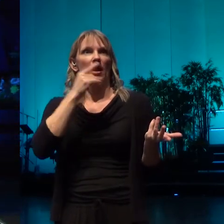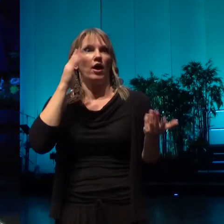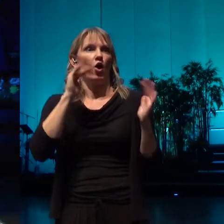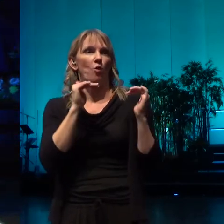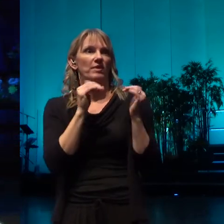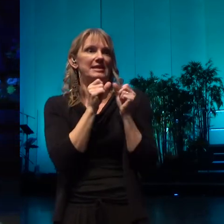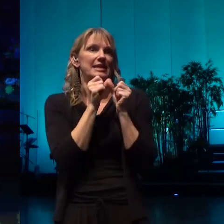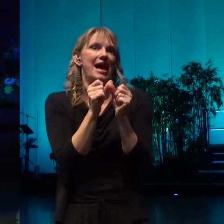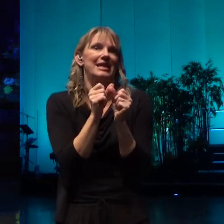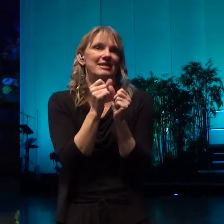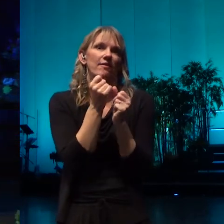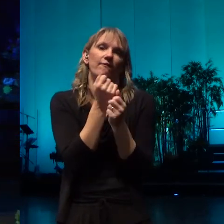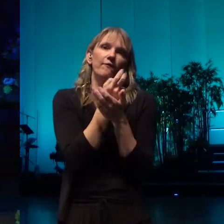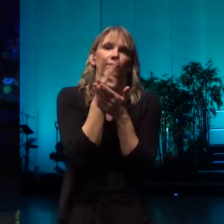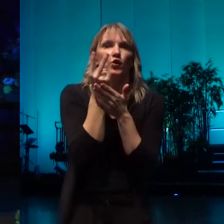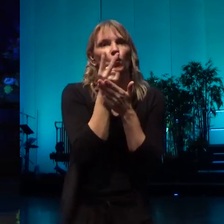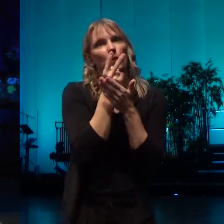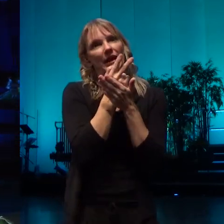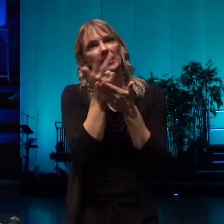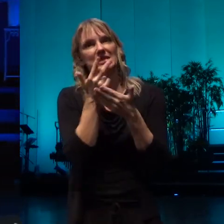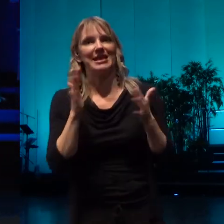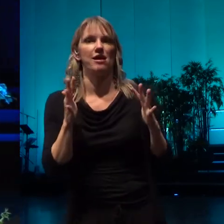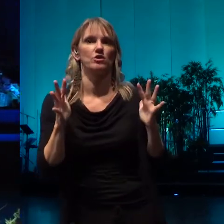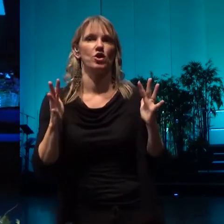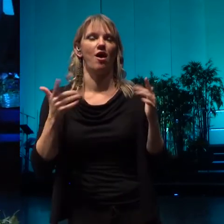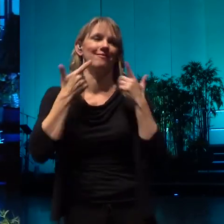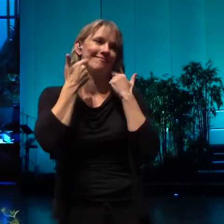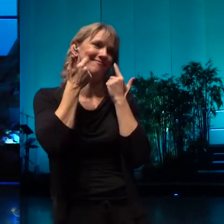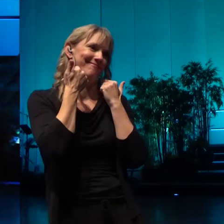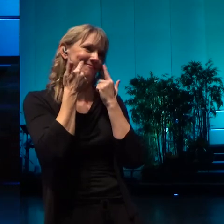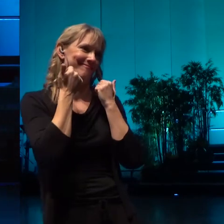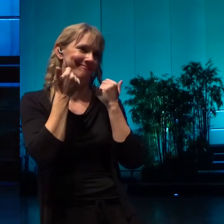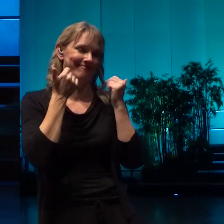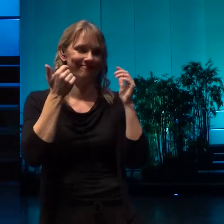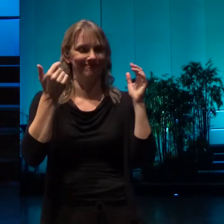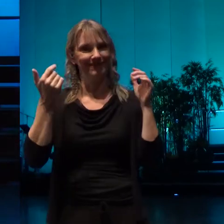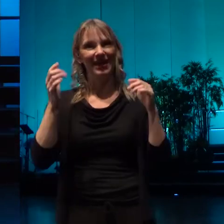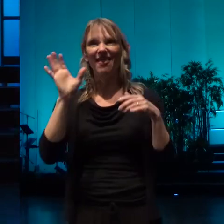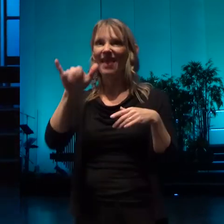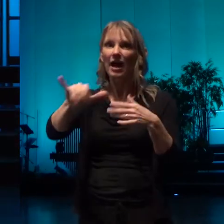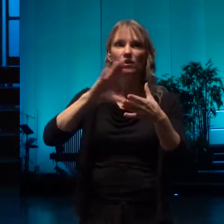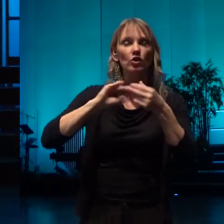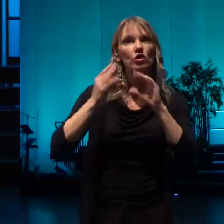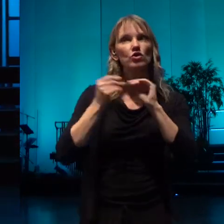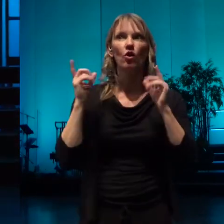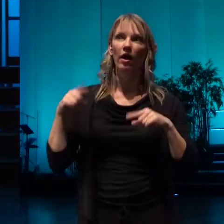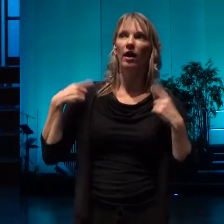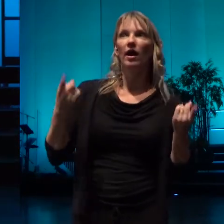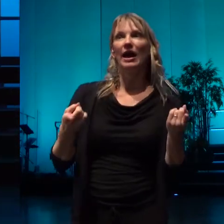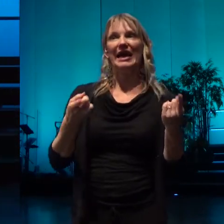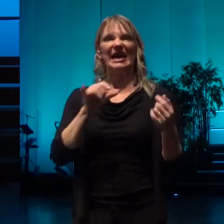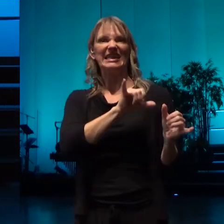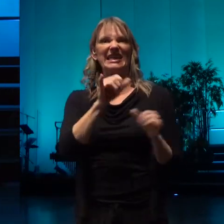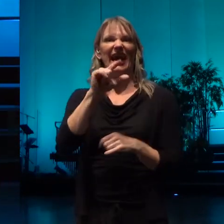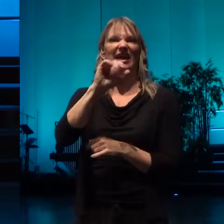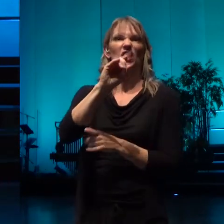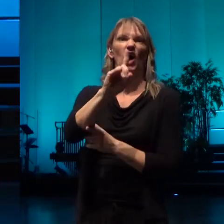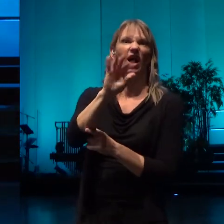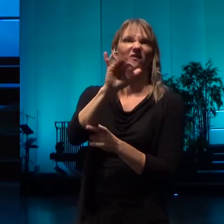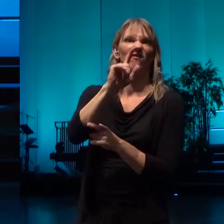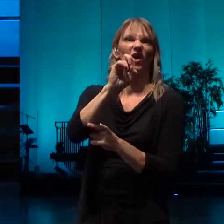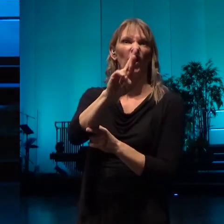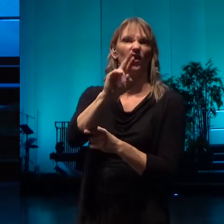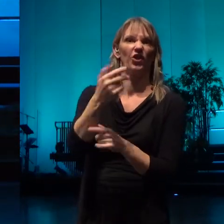lasts a couple weeks. Right? And that's so much been the story in this pandemic. It's like The Godfather 3. Just when you